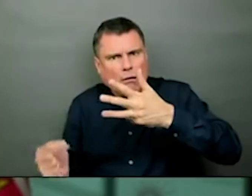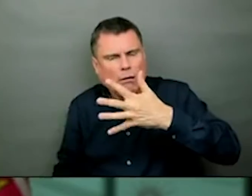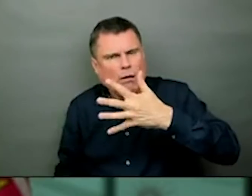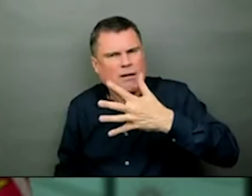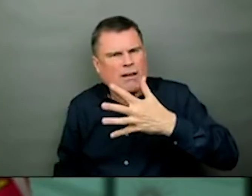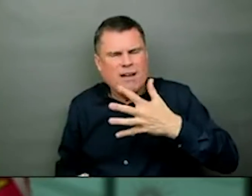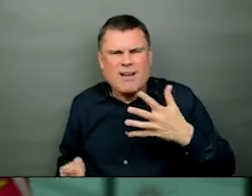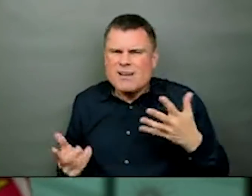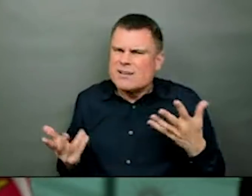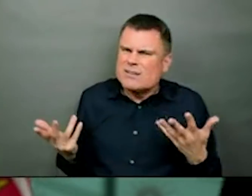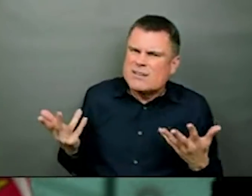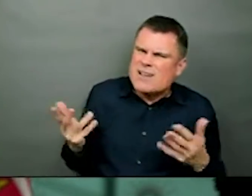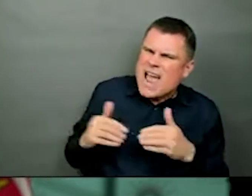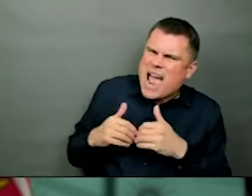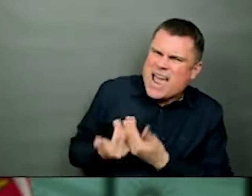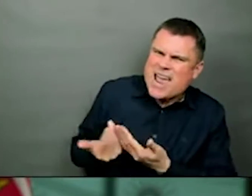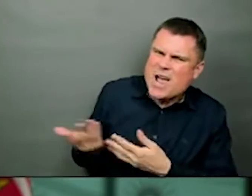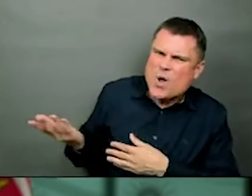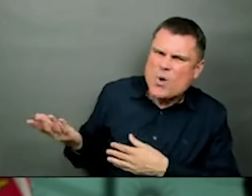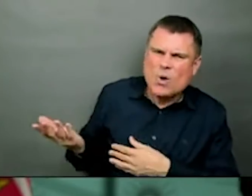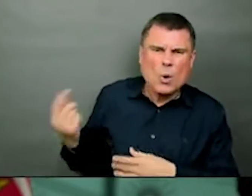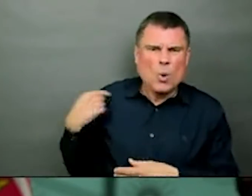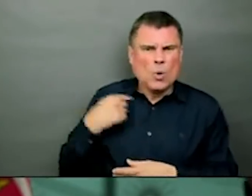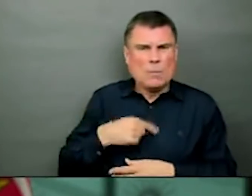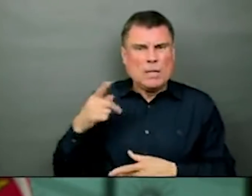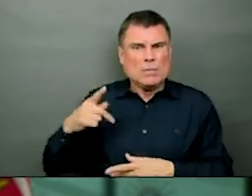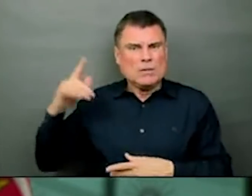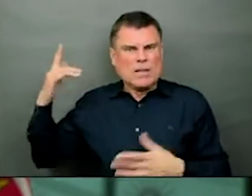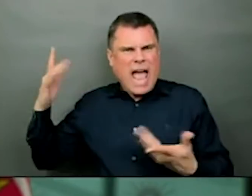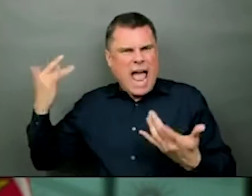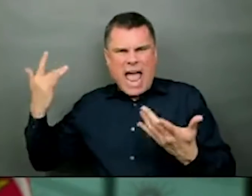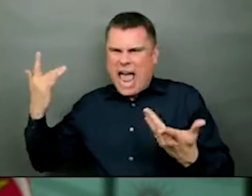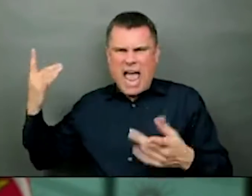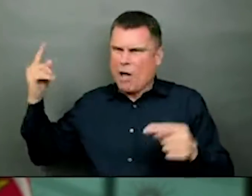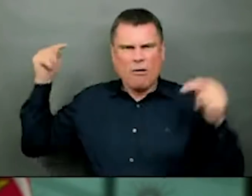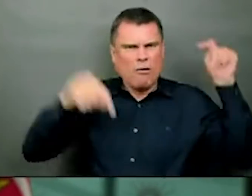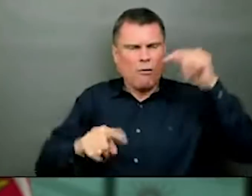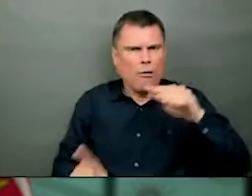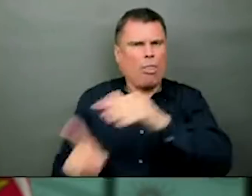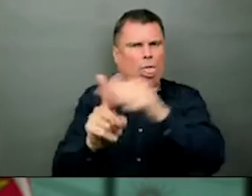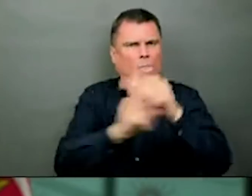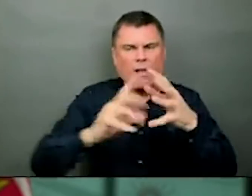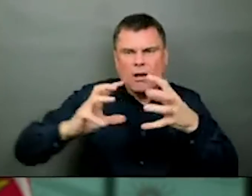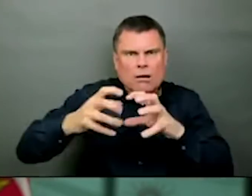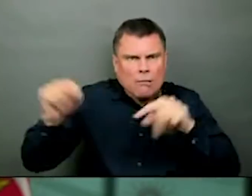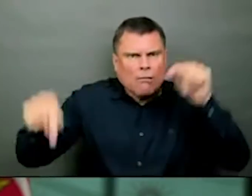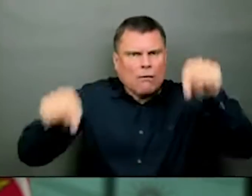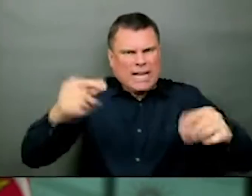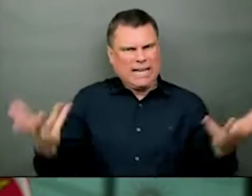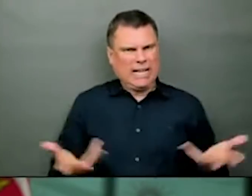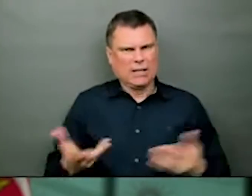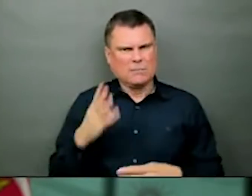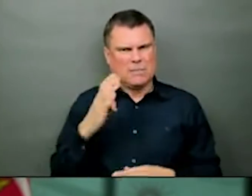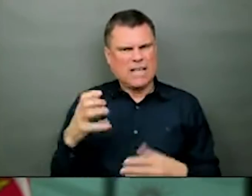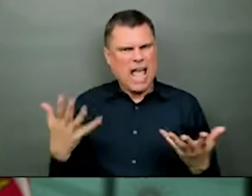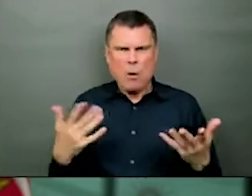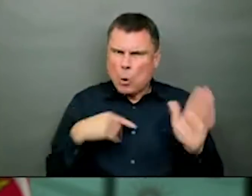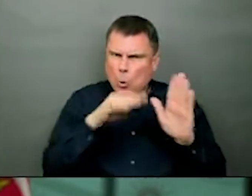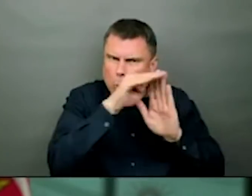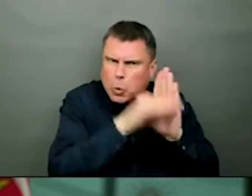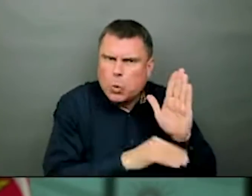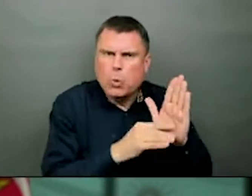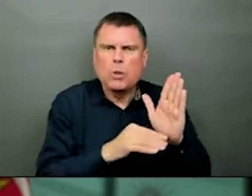originally getting in when we have all of the quarantine procedures and all of the